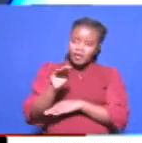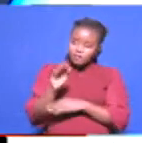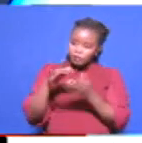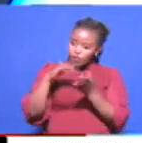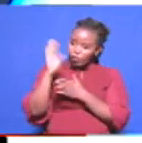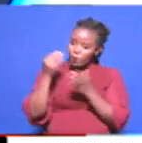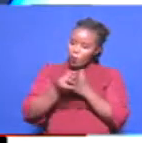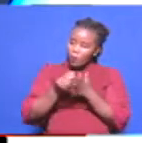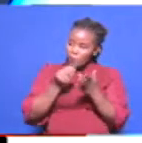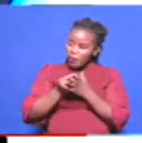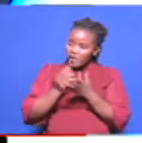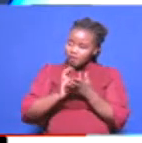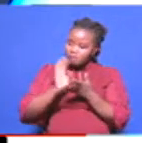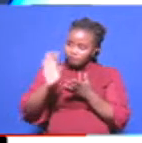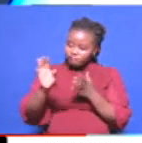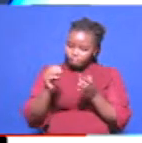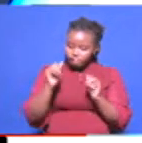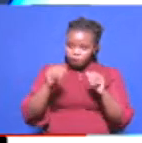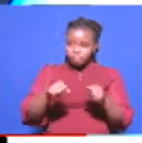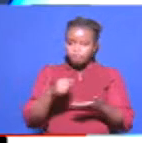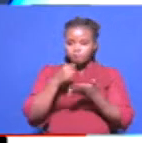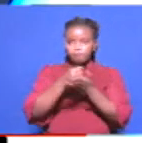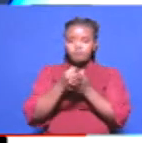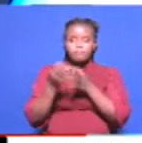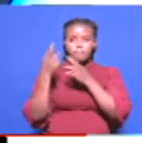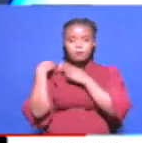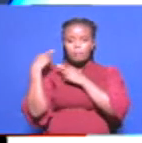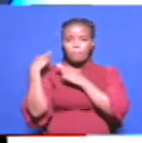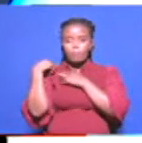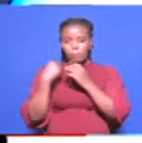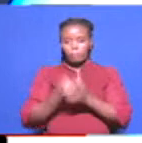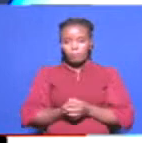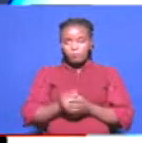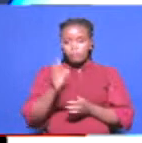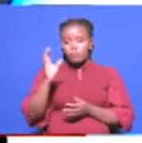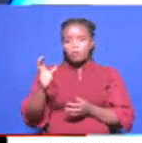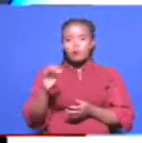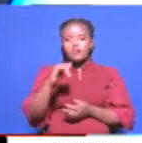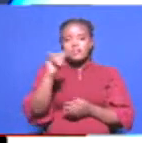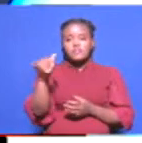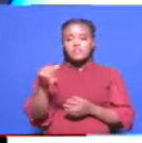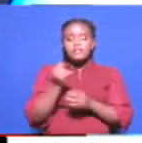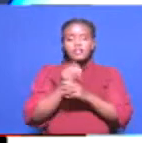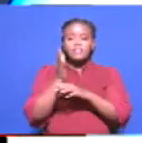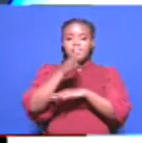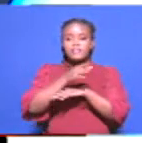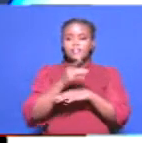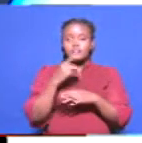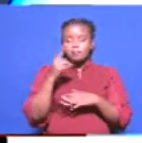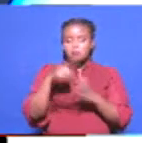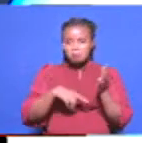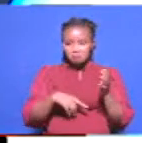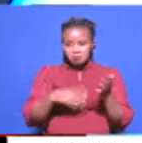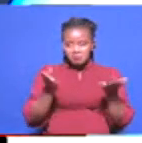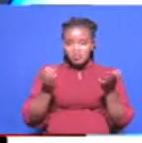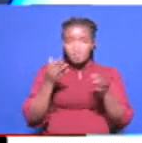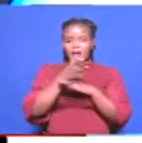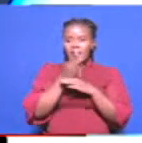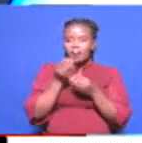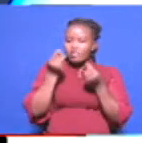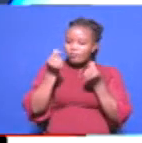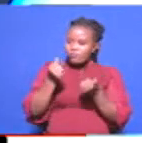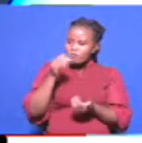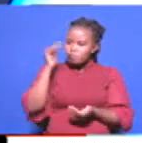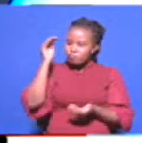mandate effectively. Chief Justice Martha Koome says despite the shrinking budgets, the independent offices have ensured that